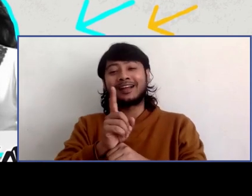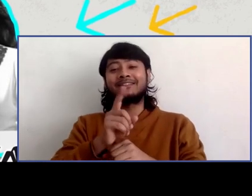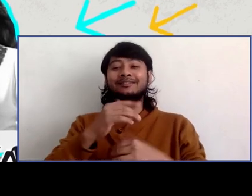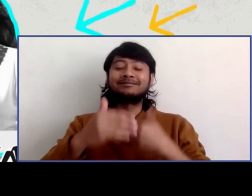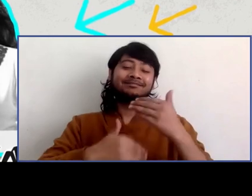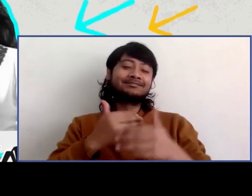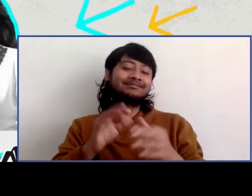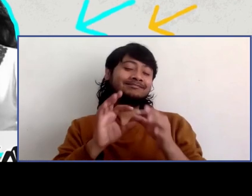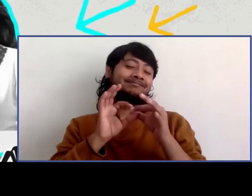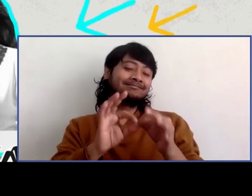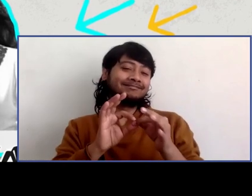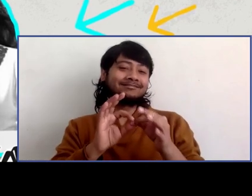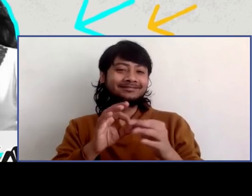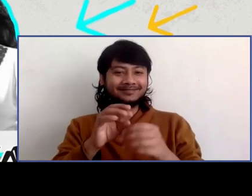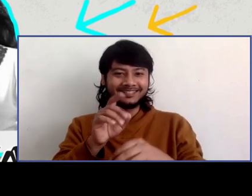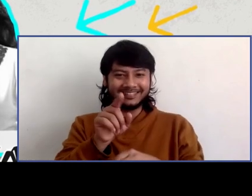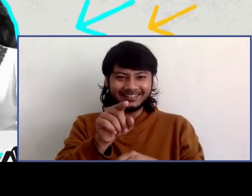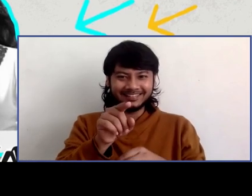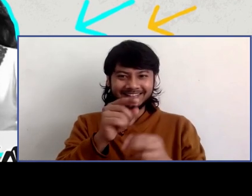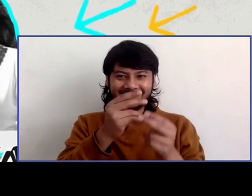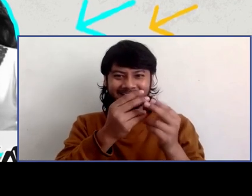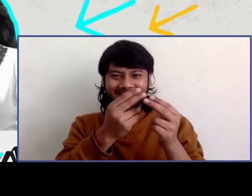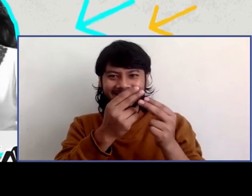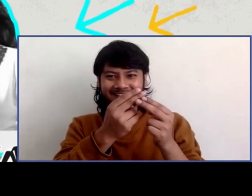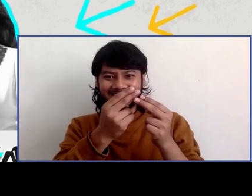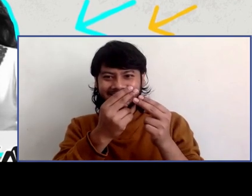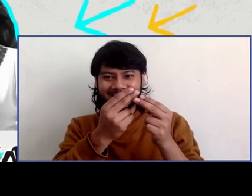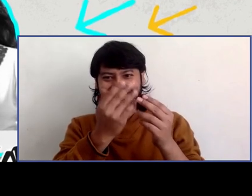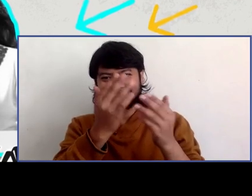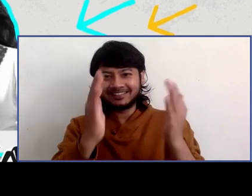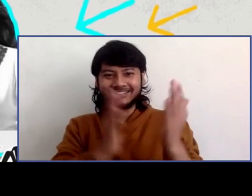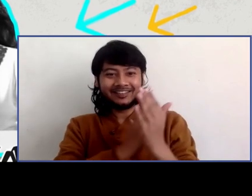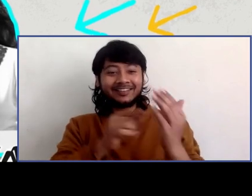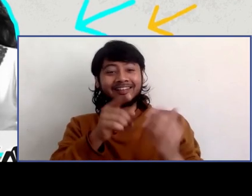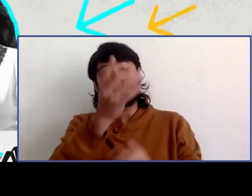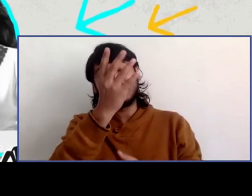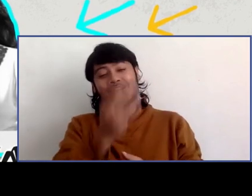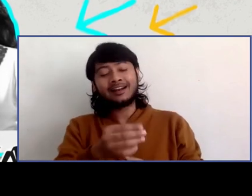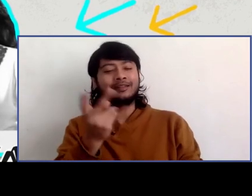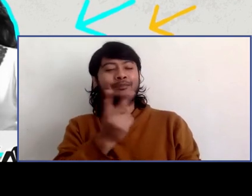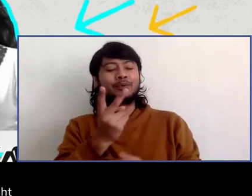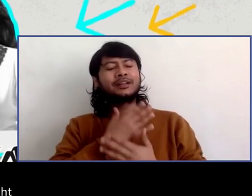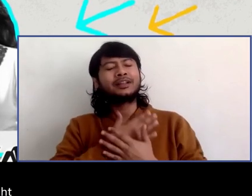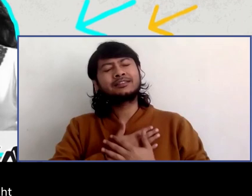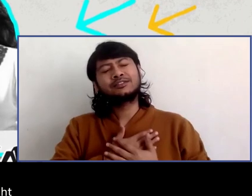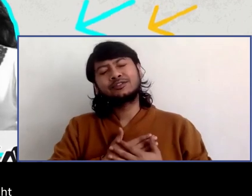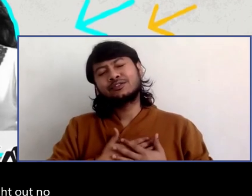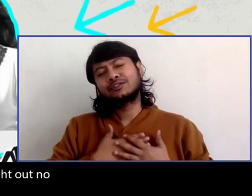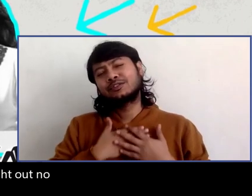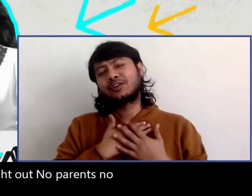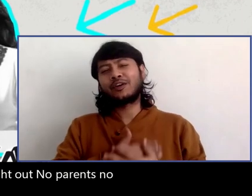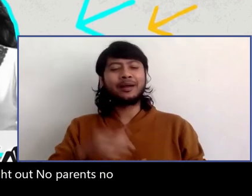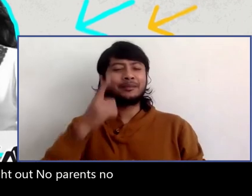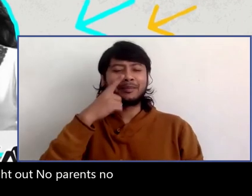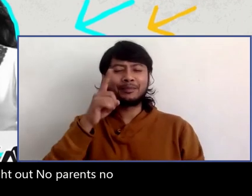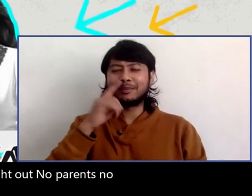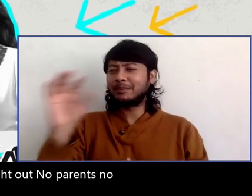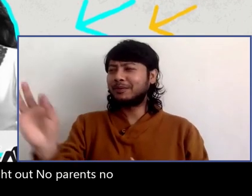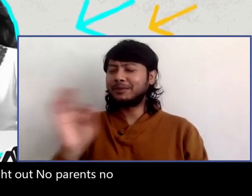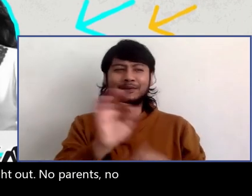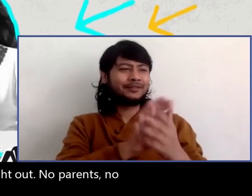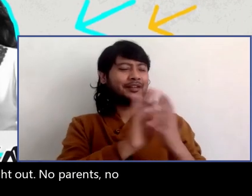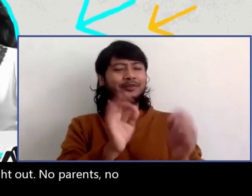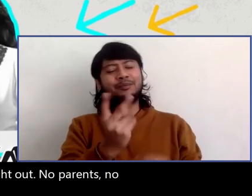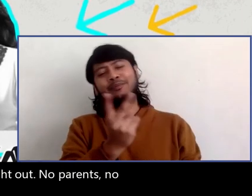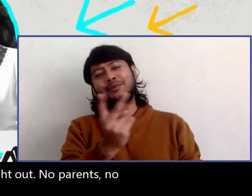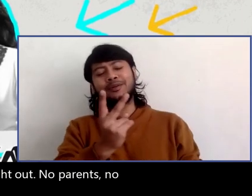la la la la la. That night was a night out. No parents, no teacher, nobody telling them what to do. They didn't even sleep